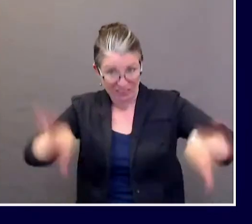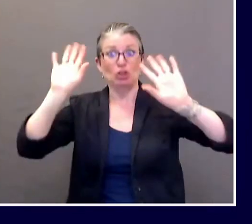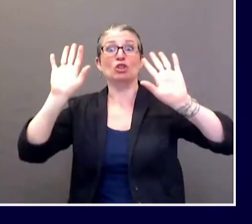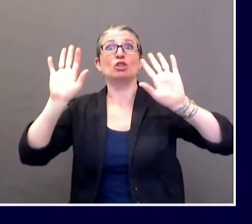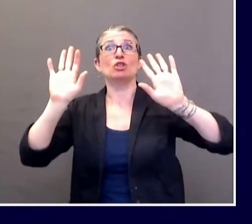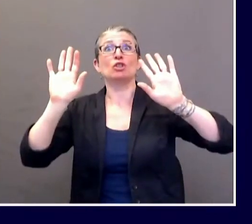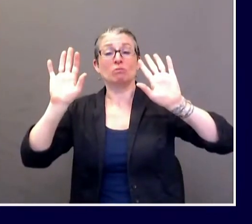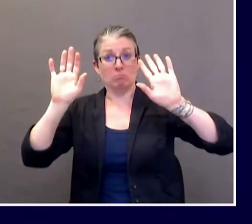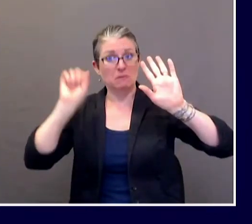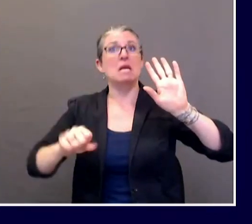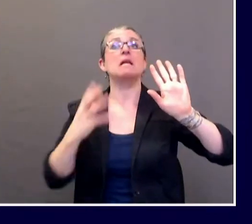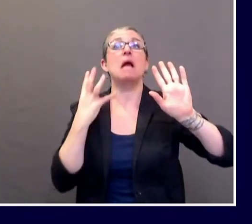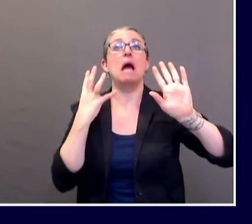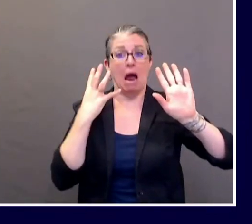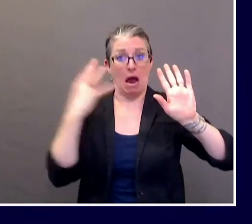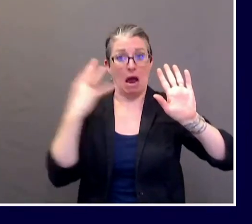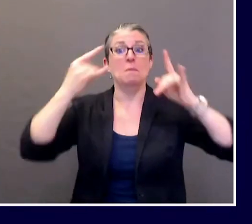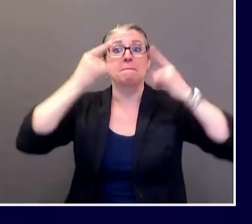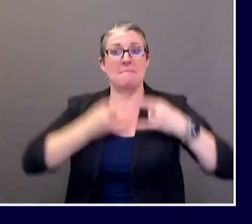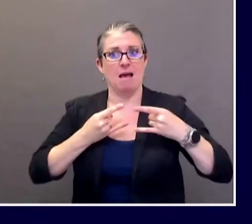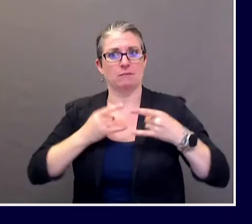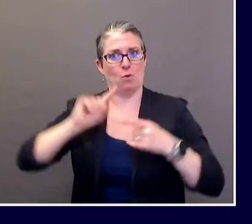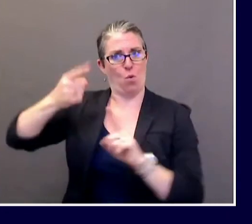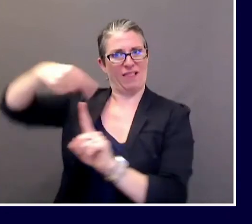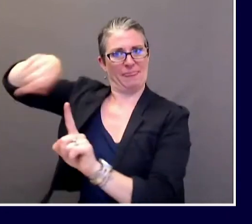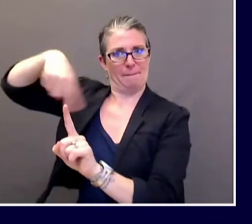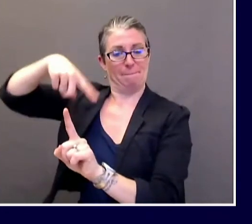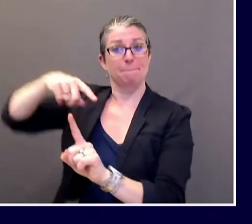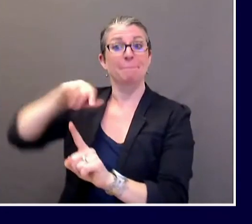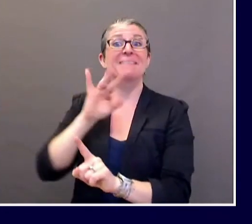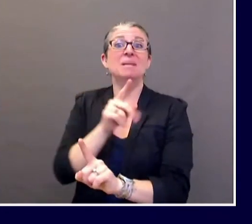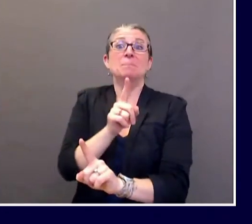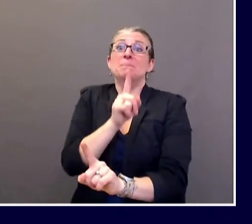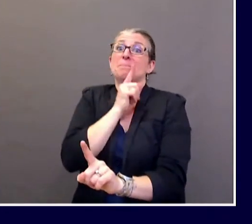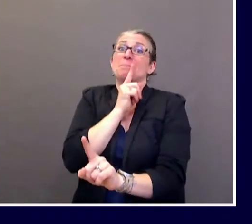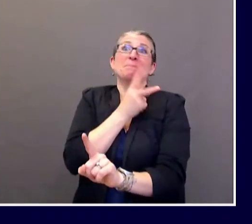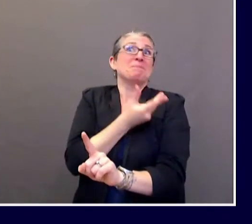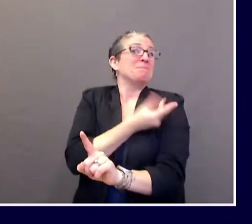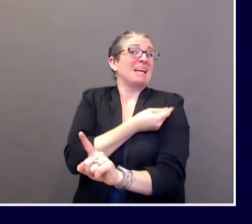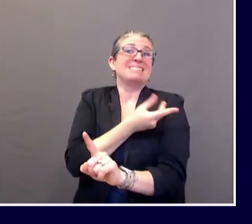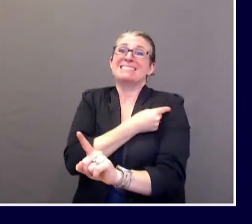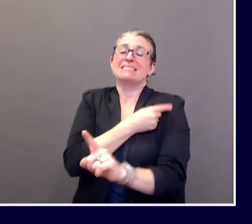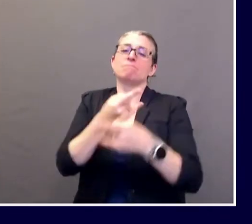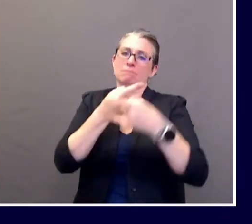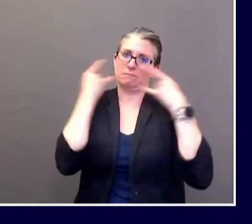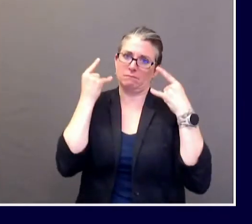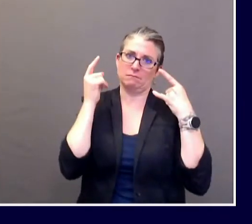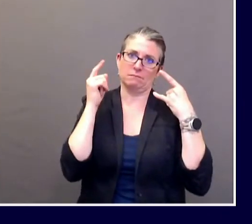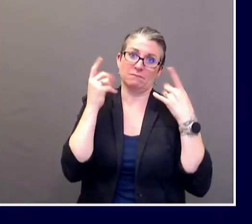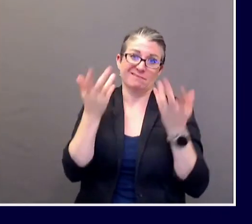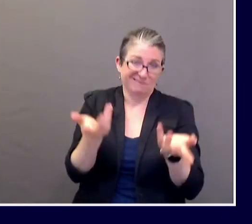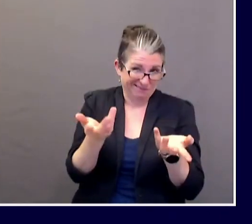Yeah, I can start, and Commissioner Lambrou and I have had numerous discussions about this. One of the things